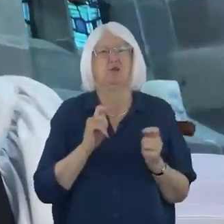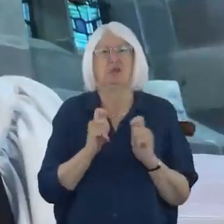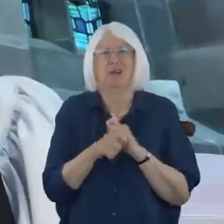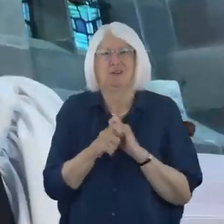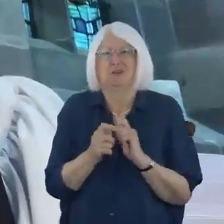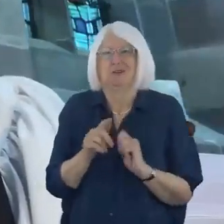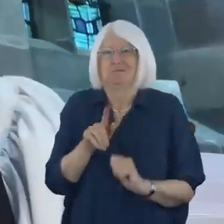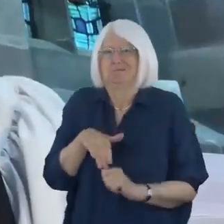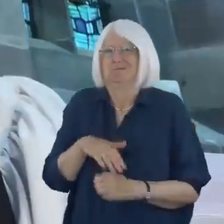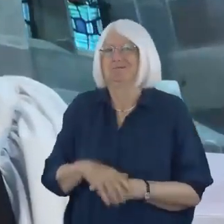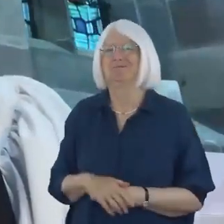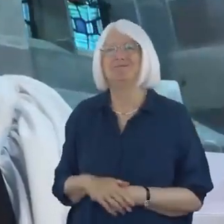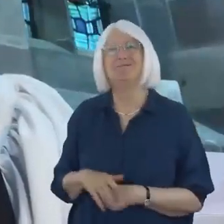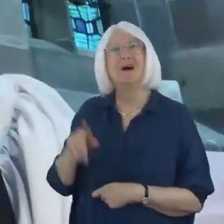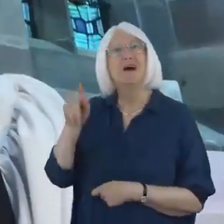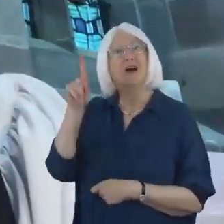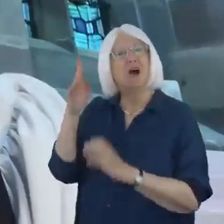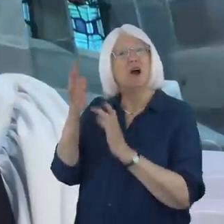pronouns.